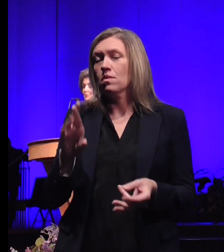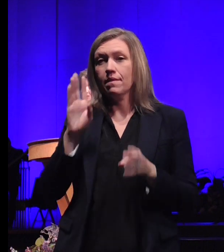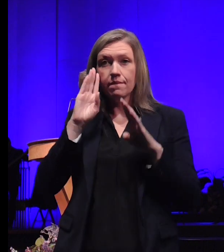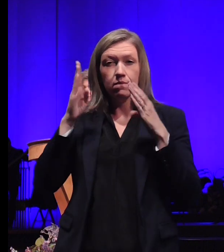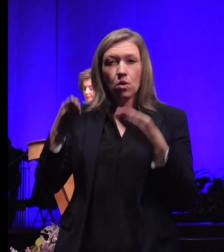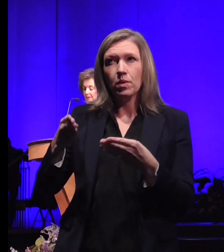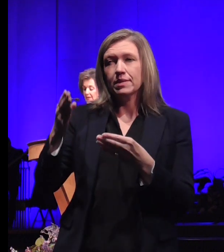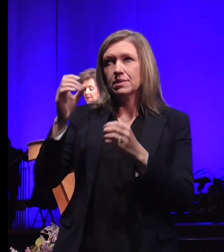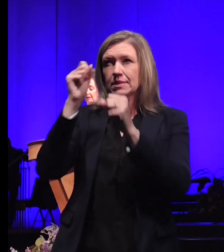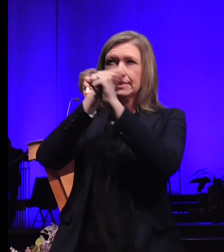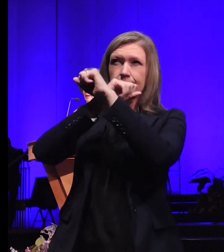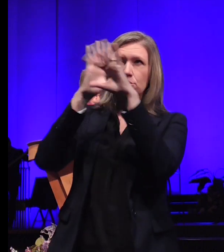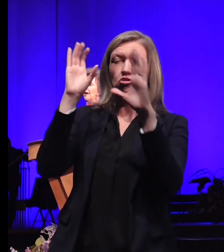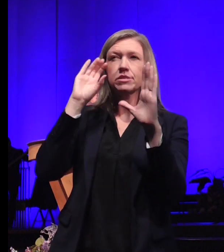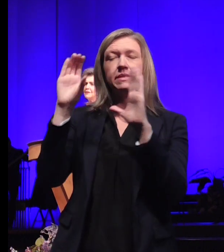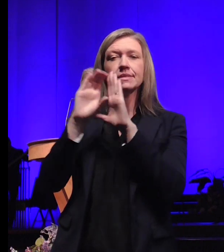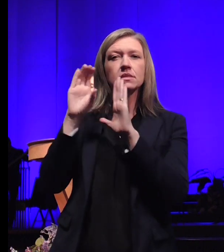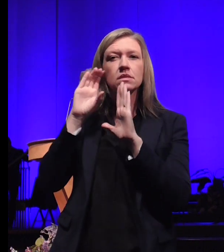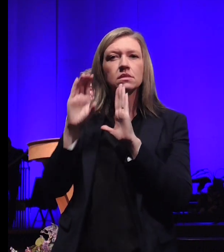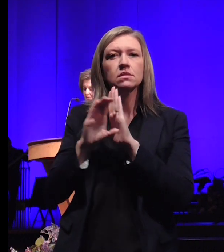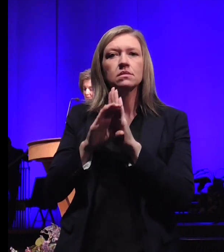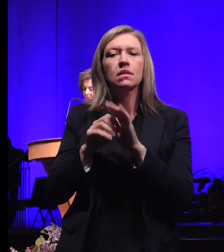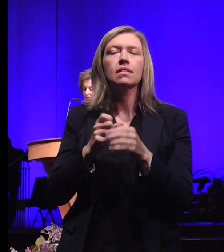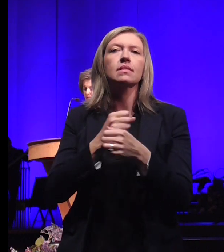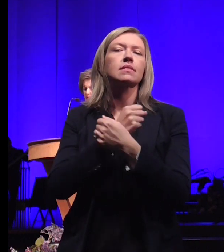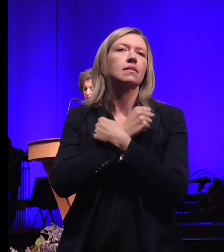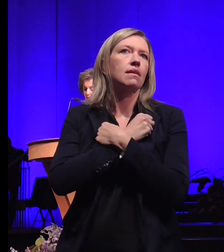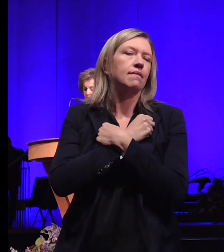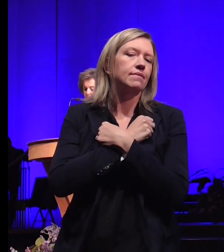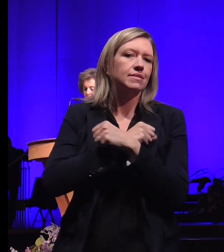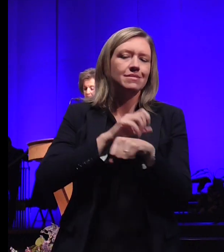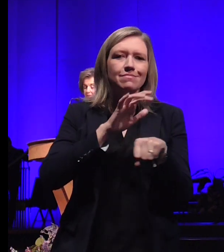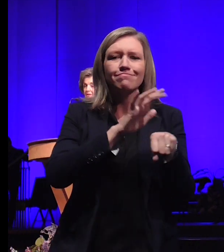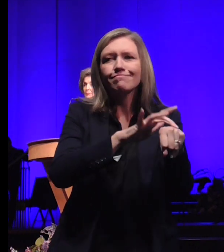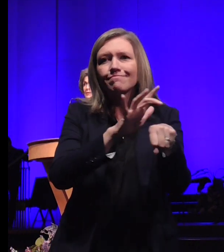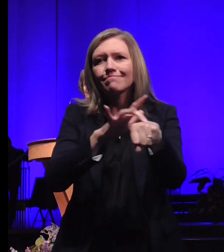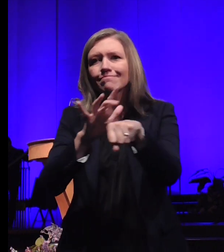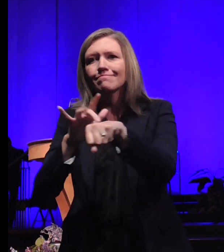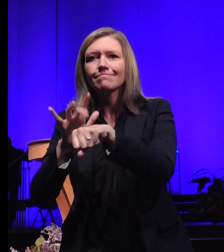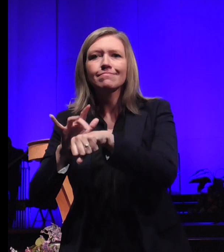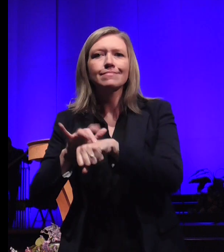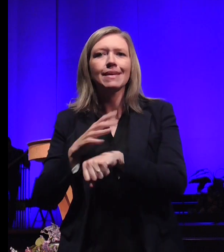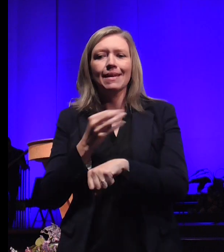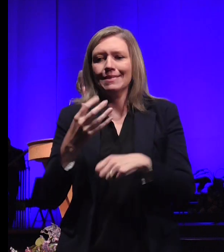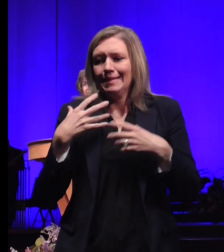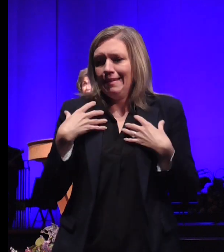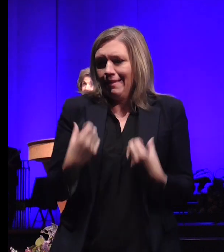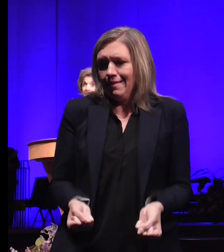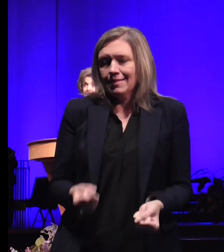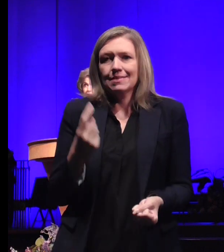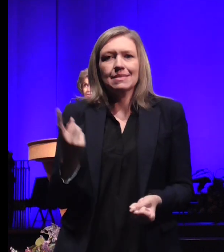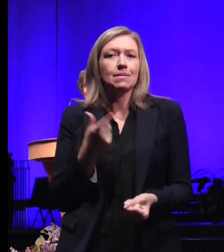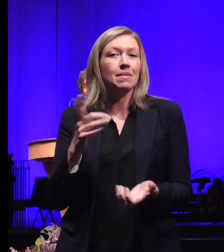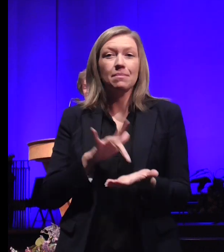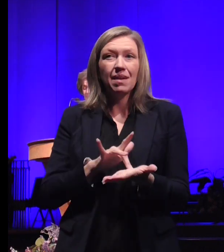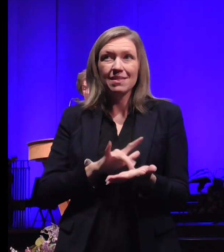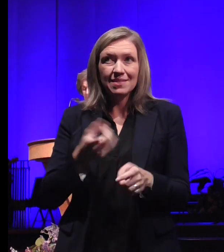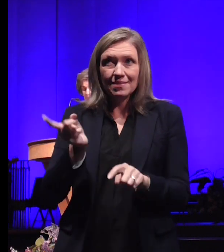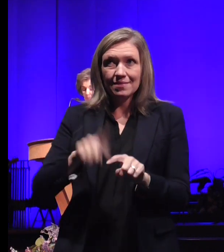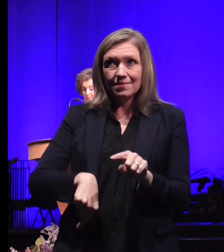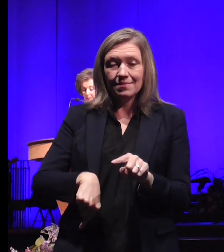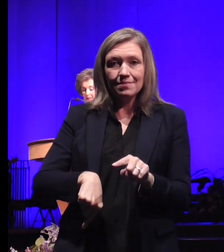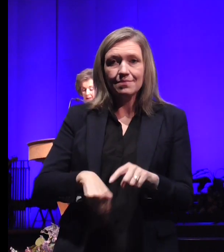focused imagery, love touches and heals something that medicine cannot touch.